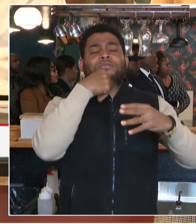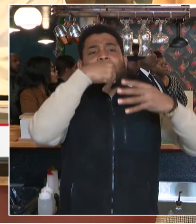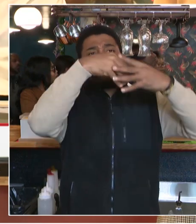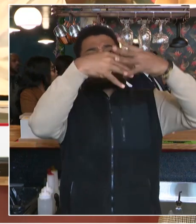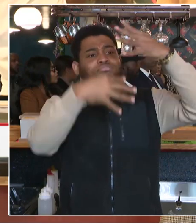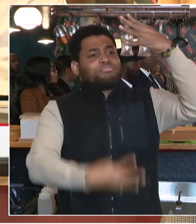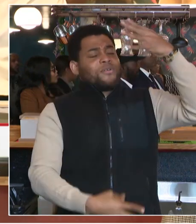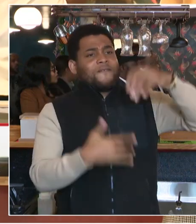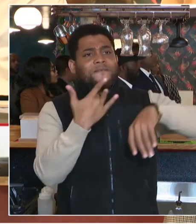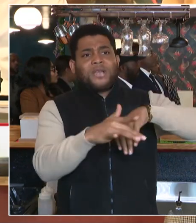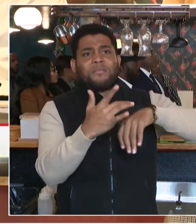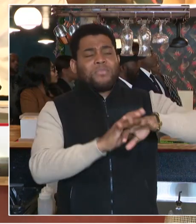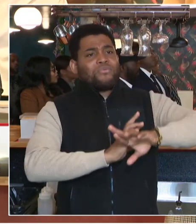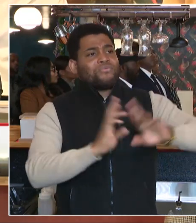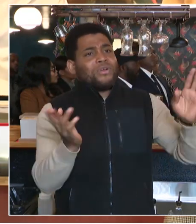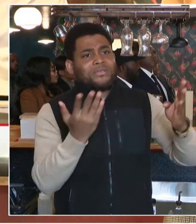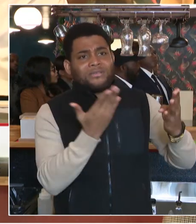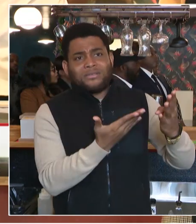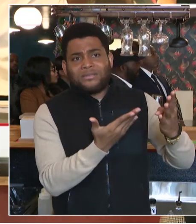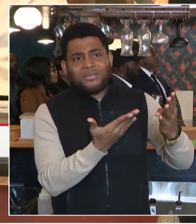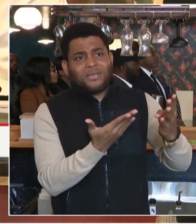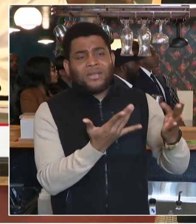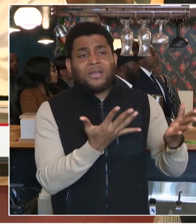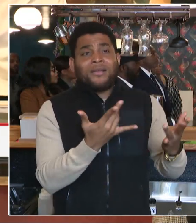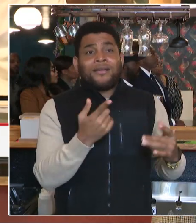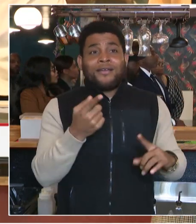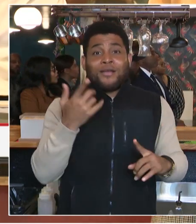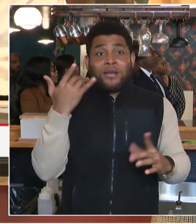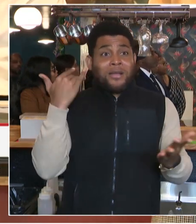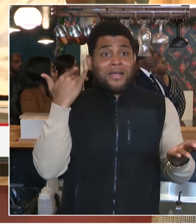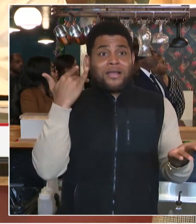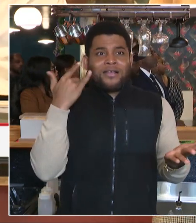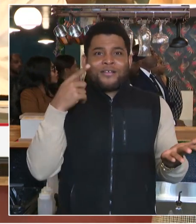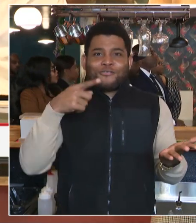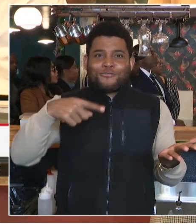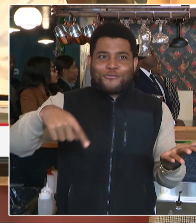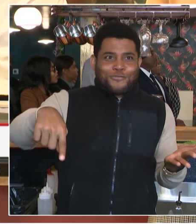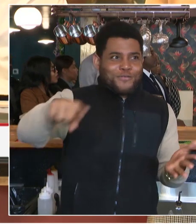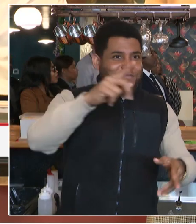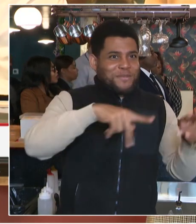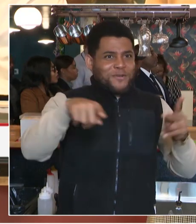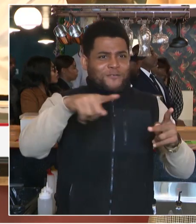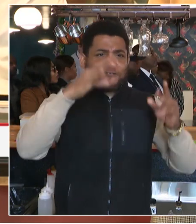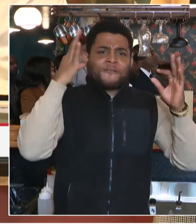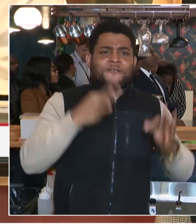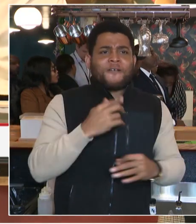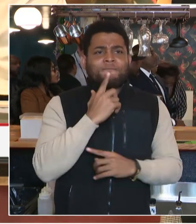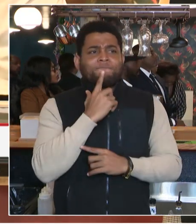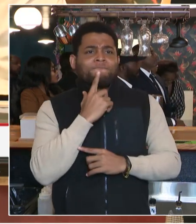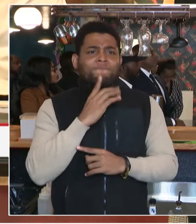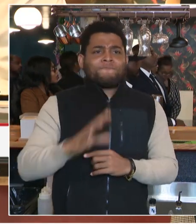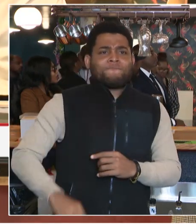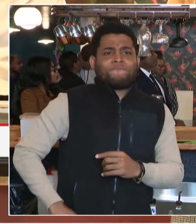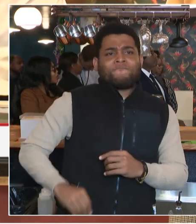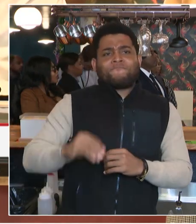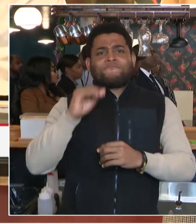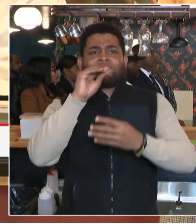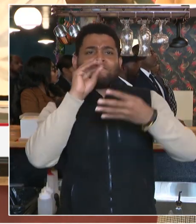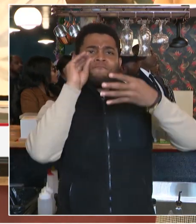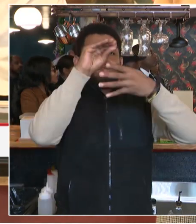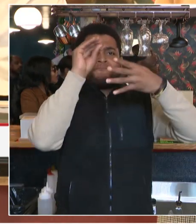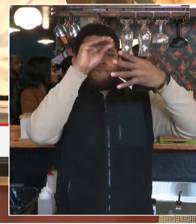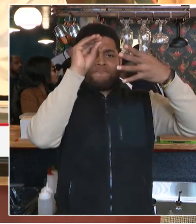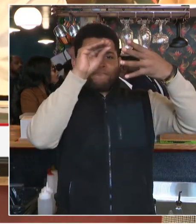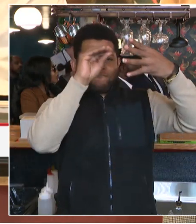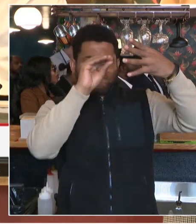the public, you will determine for us who needs to be on that list, as well as how we need to grow. So please